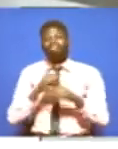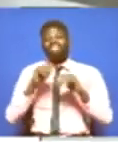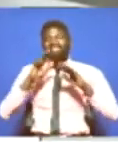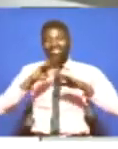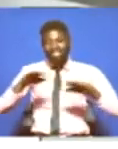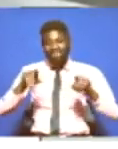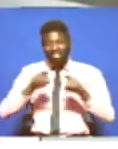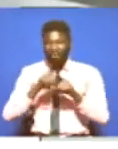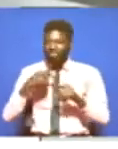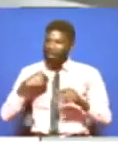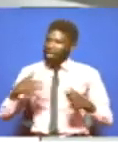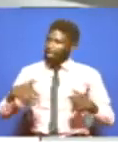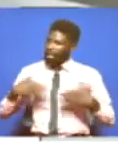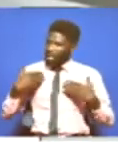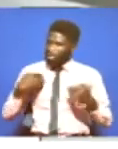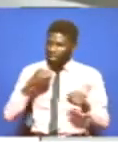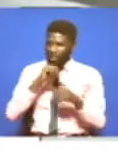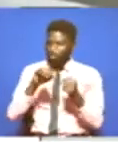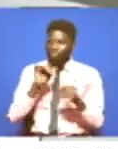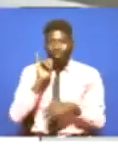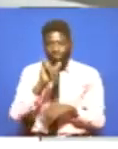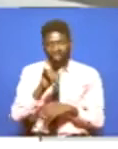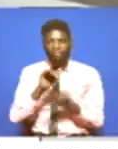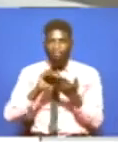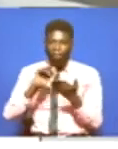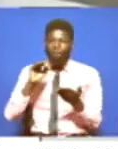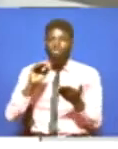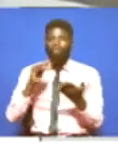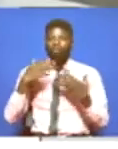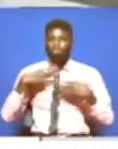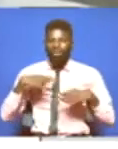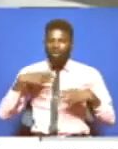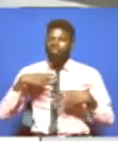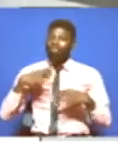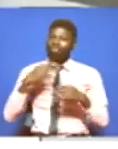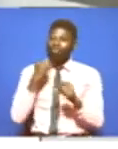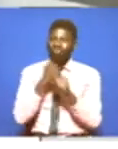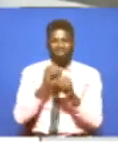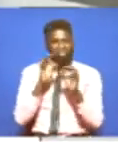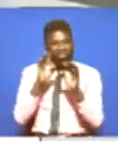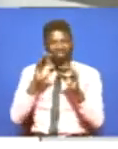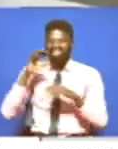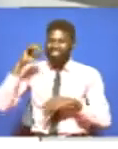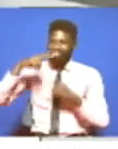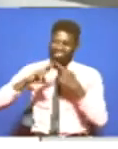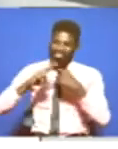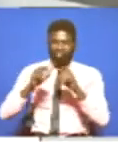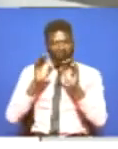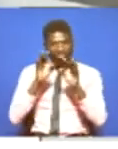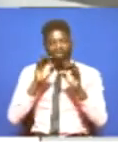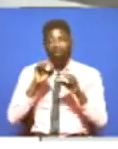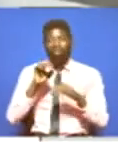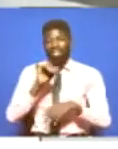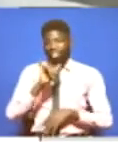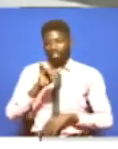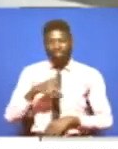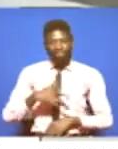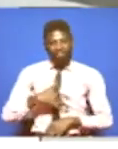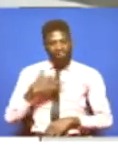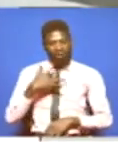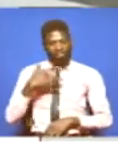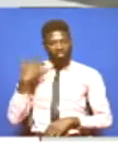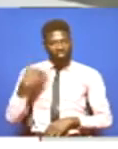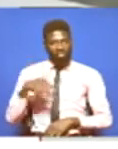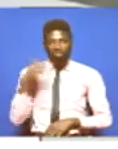happy about it, great artisans and electricians. You know, that for me is beautiful, and that